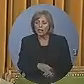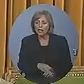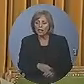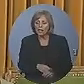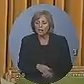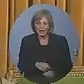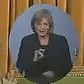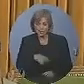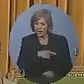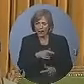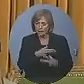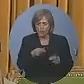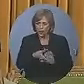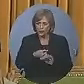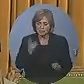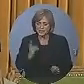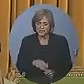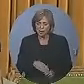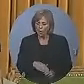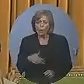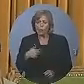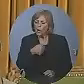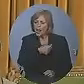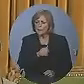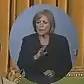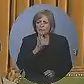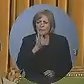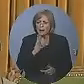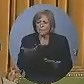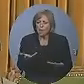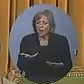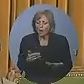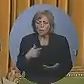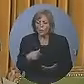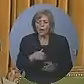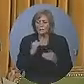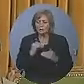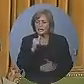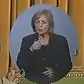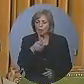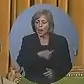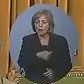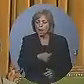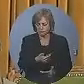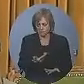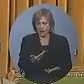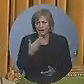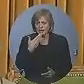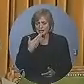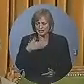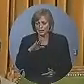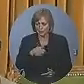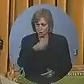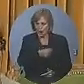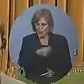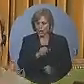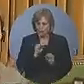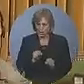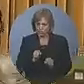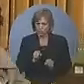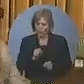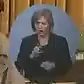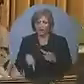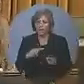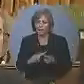defend herself? Certainly she would prefer to defend her own integrity and answer for her own actions.